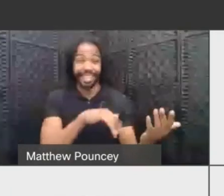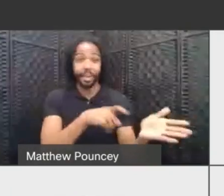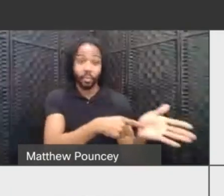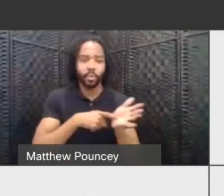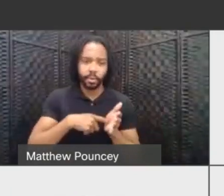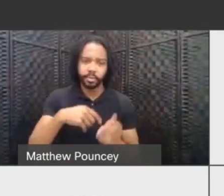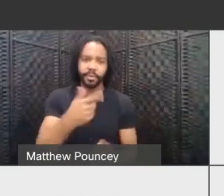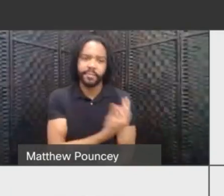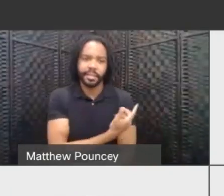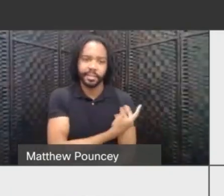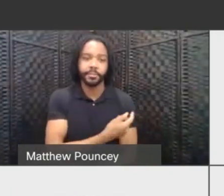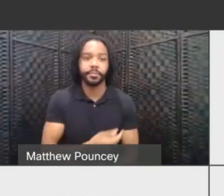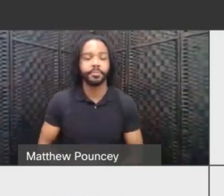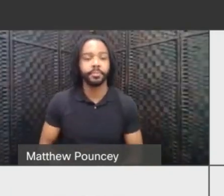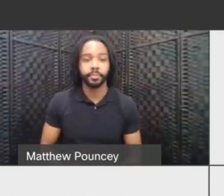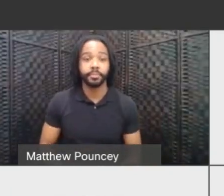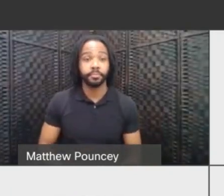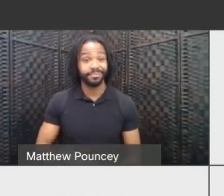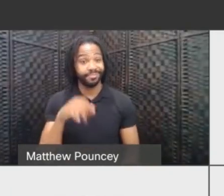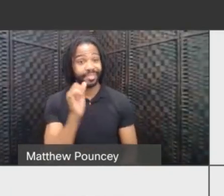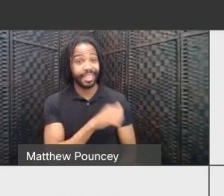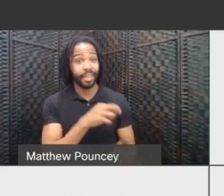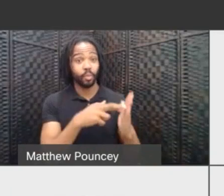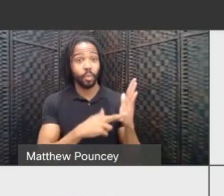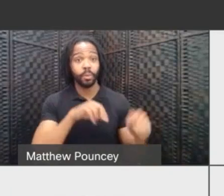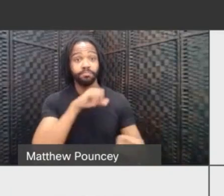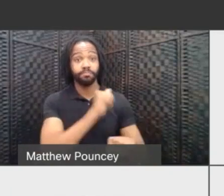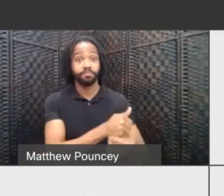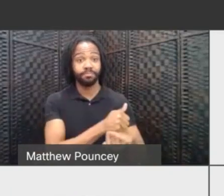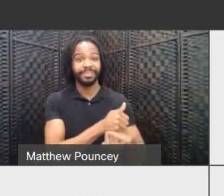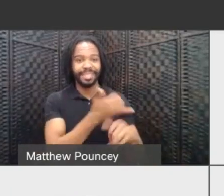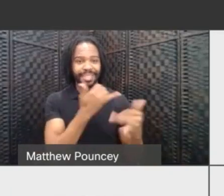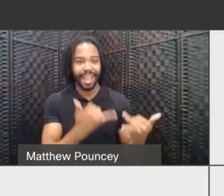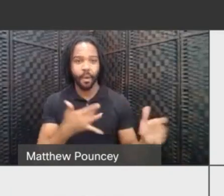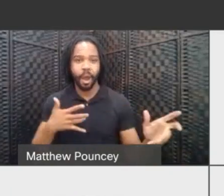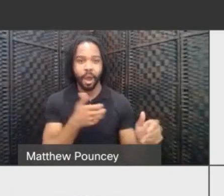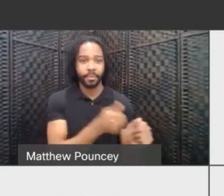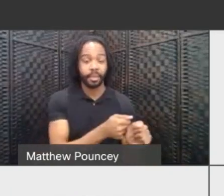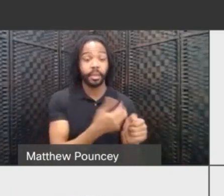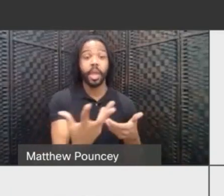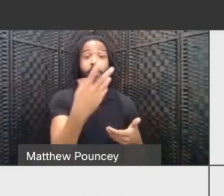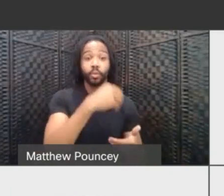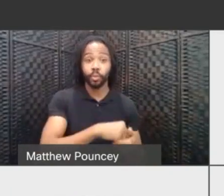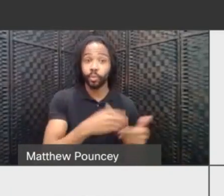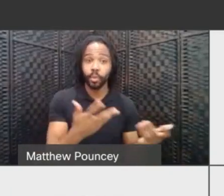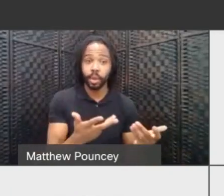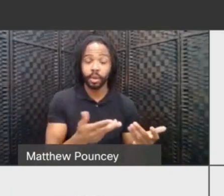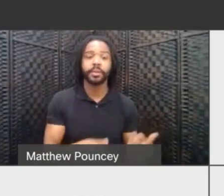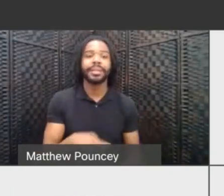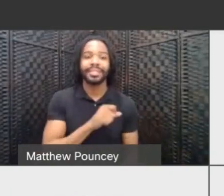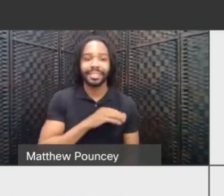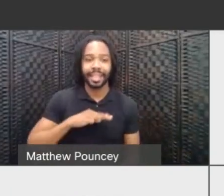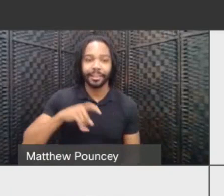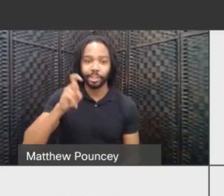to be vaccinated. That regulation was updated recently to include that staff should be